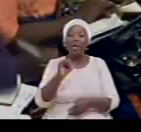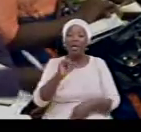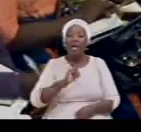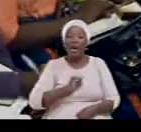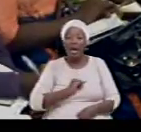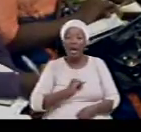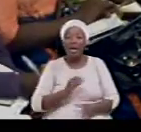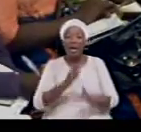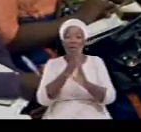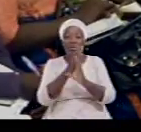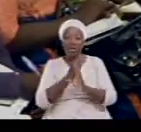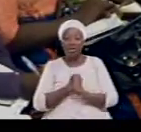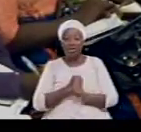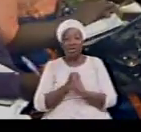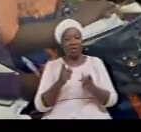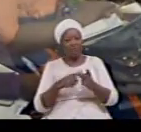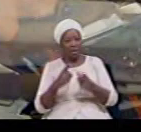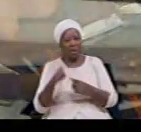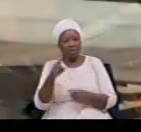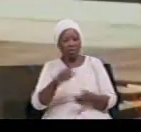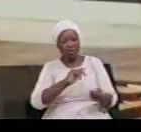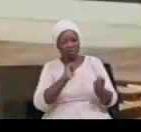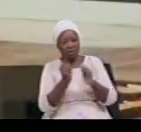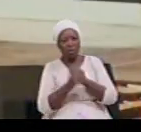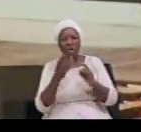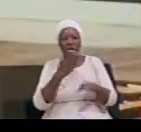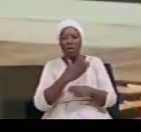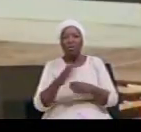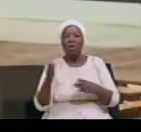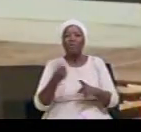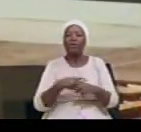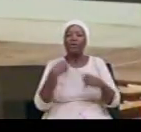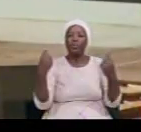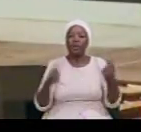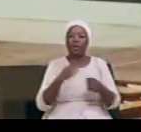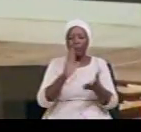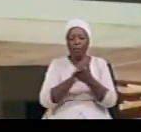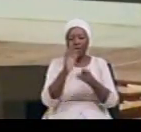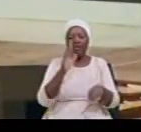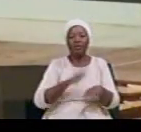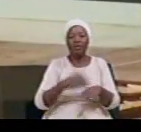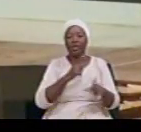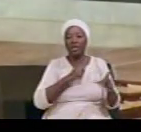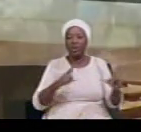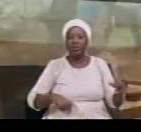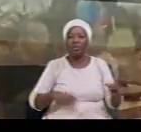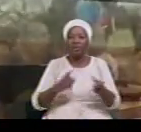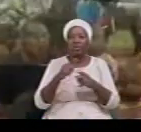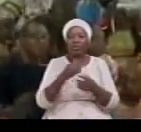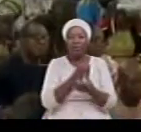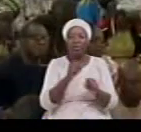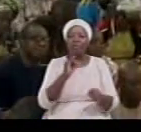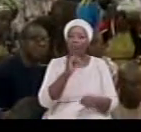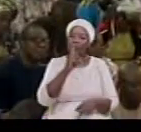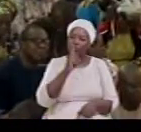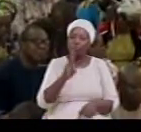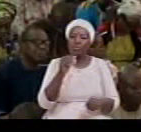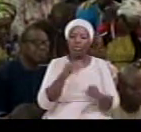You turn away from sin, believe on the Lord. Your salvation is definite in Jesus' name.